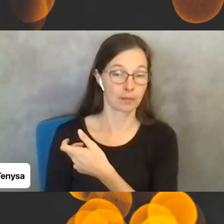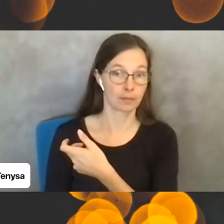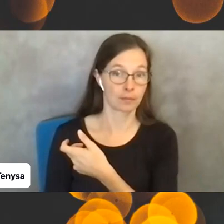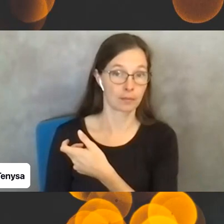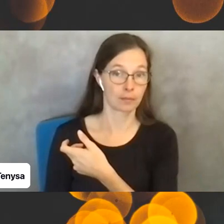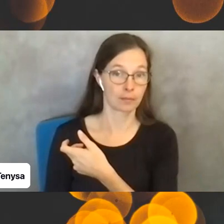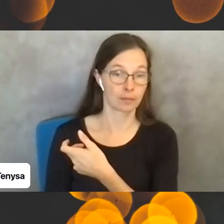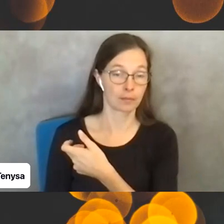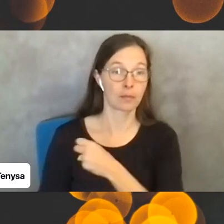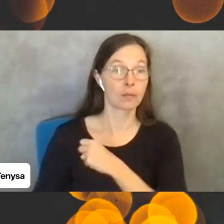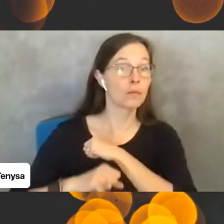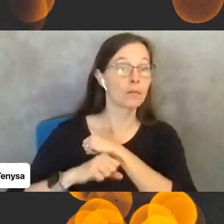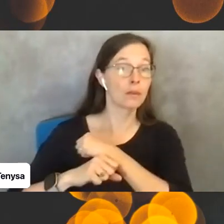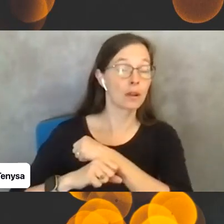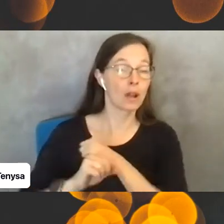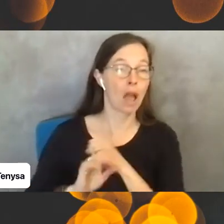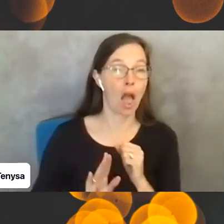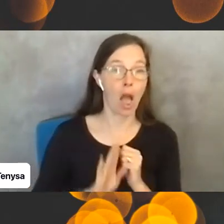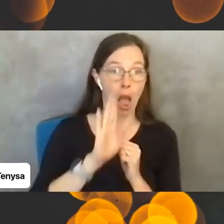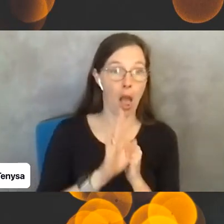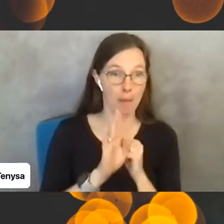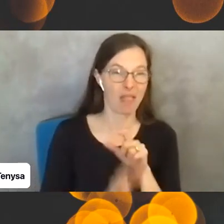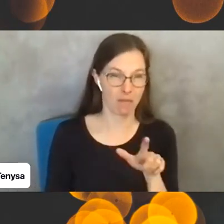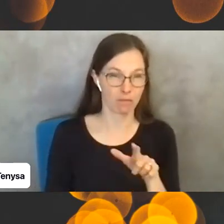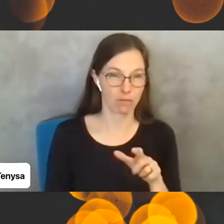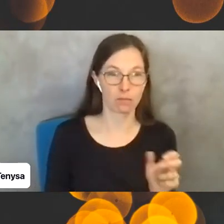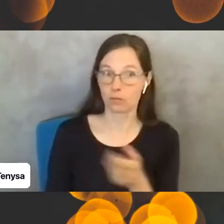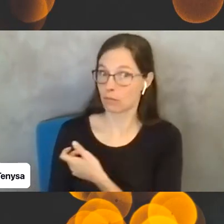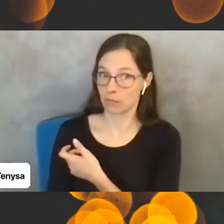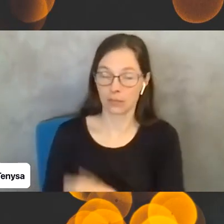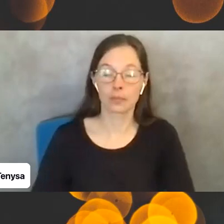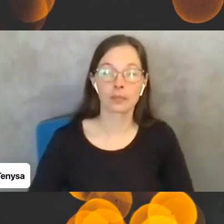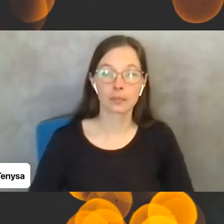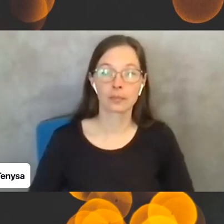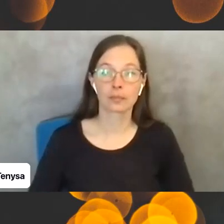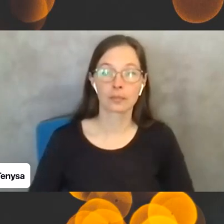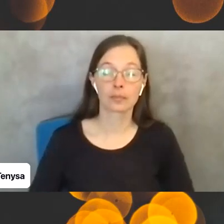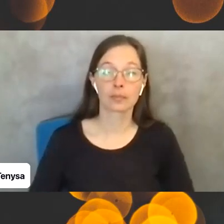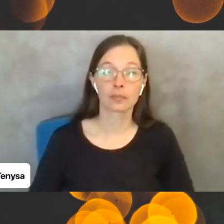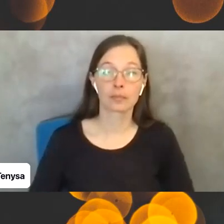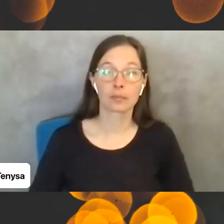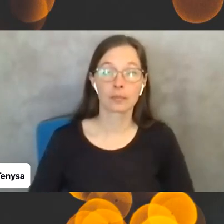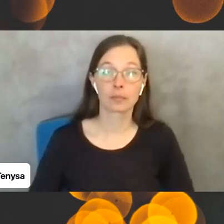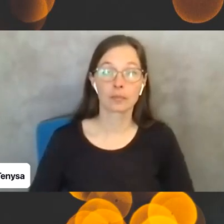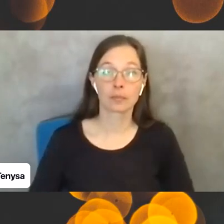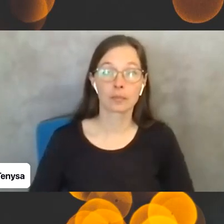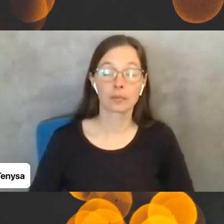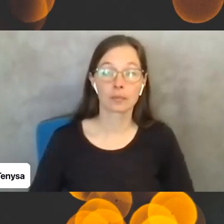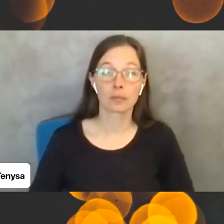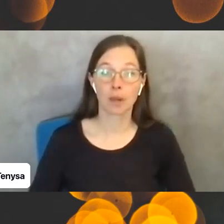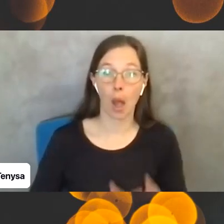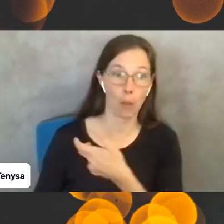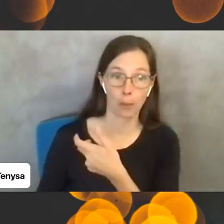covers the upper left side. There you go. So if someone's coming at you in this way, true edge right